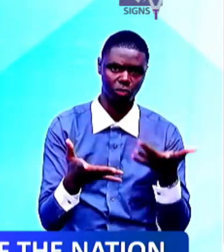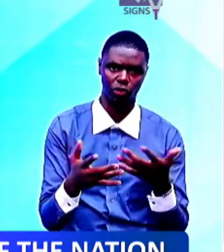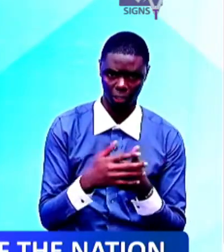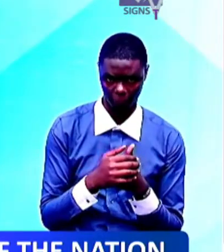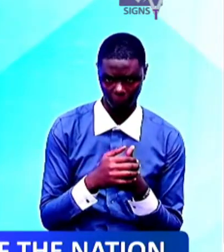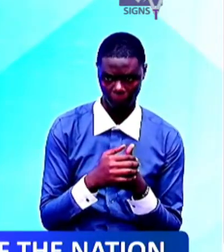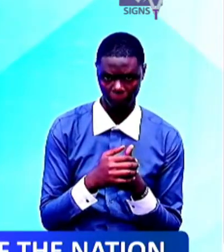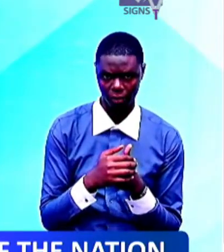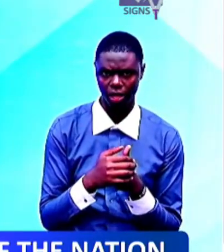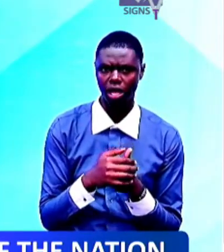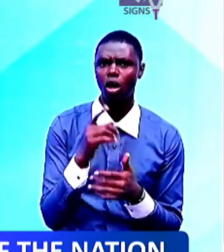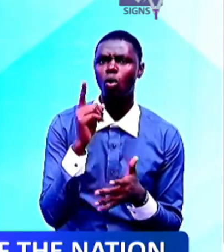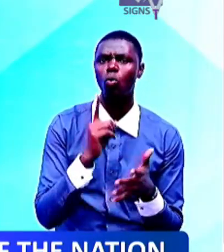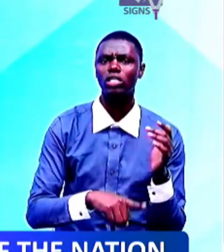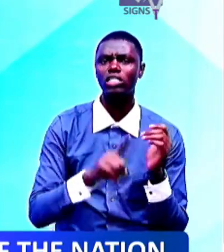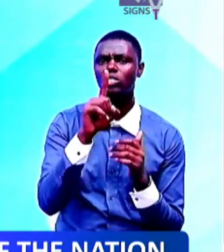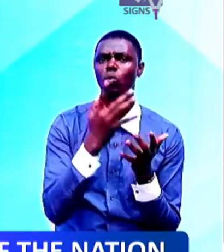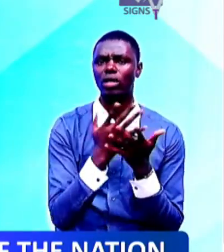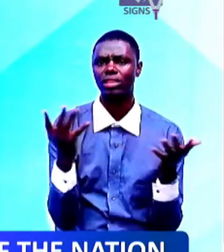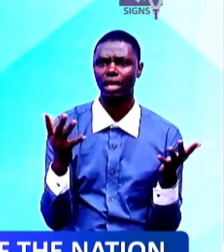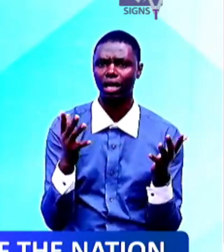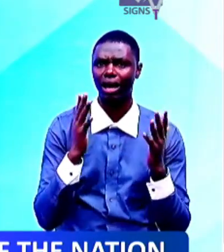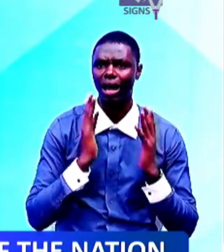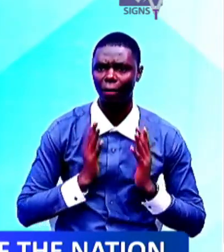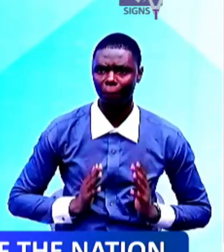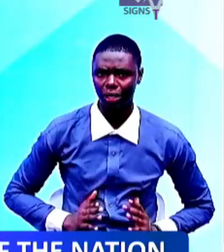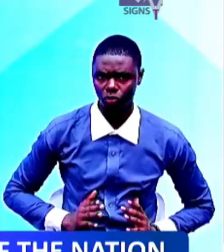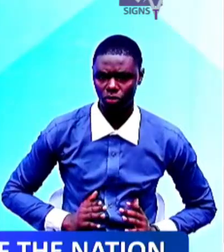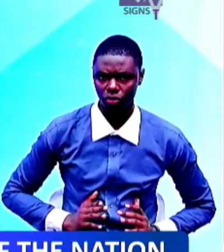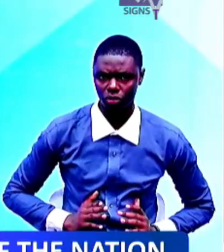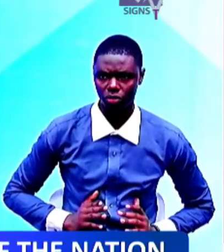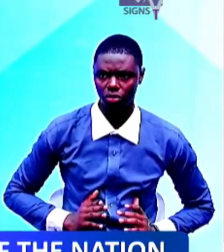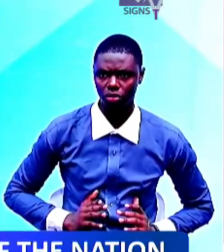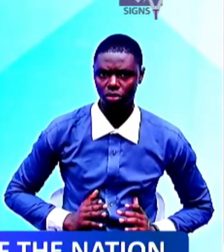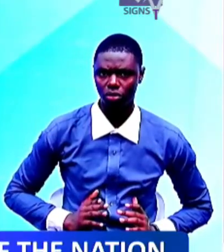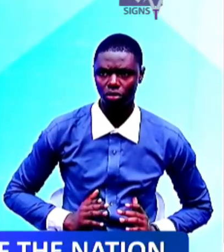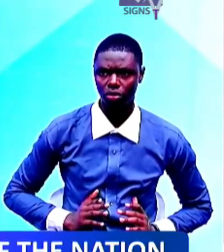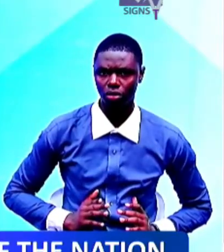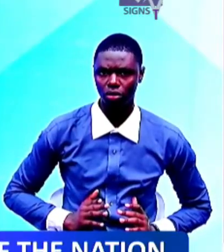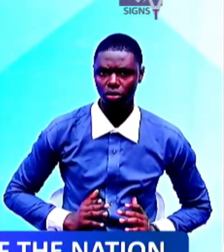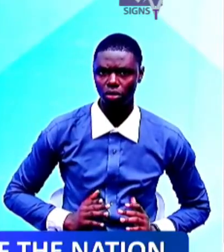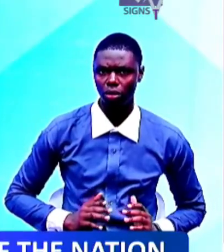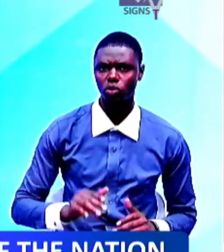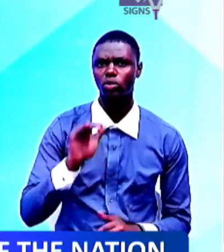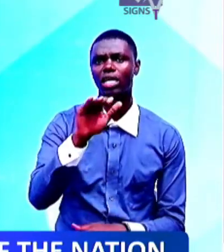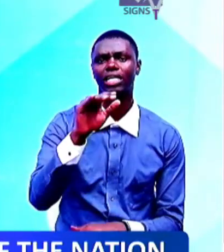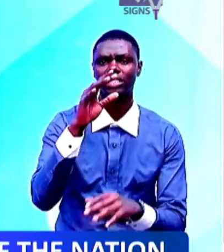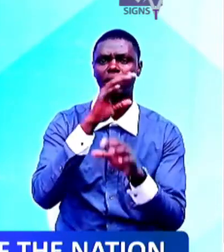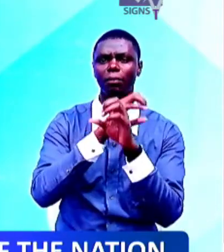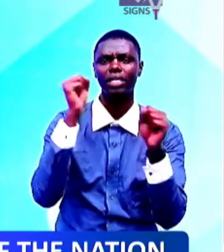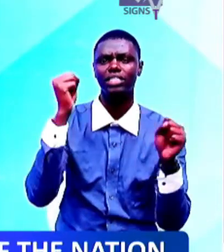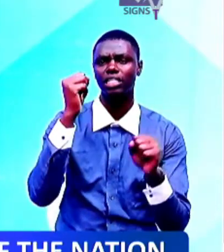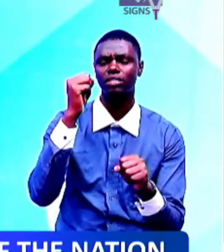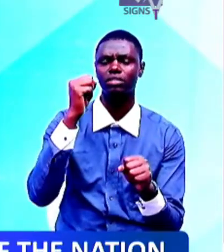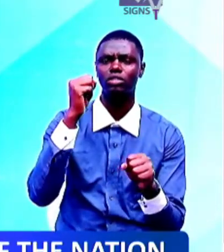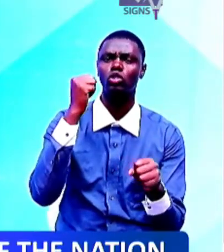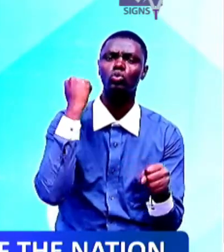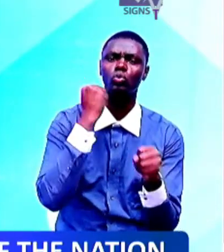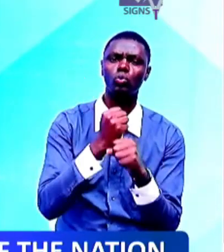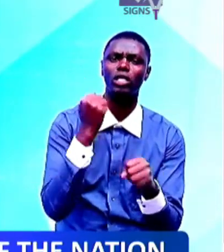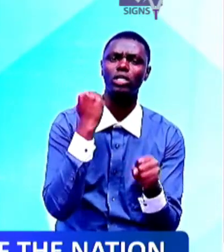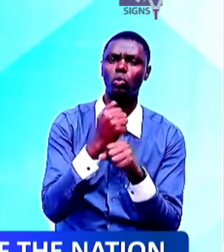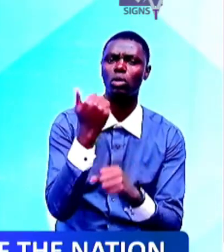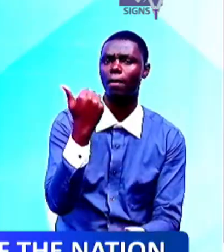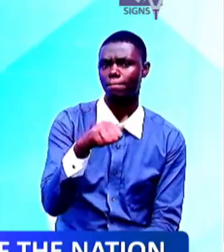them. What is this one thing that somebody has been asking the president to do and is not done, for example? Like, for